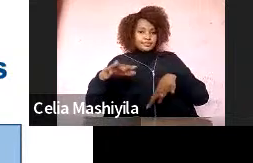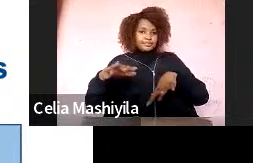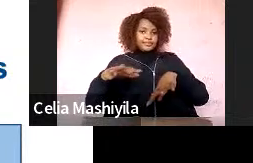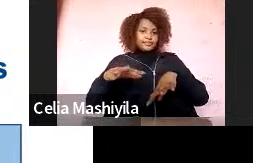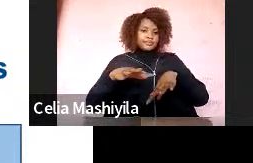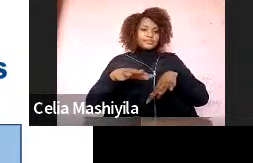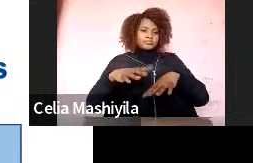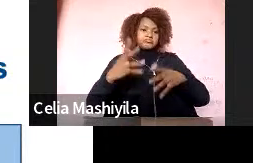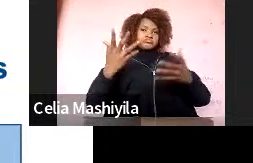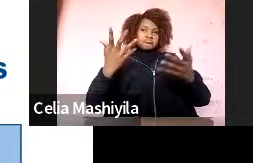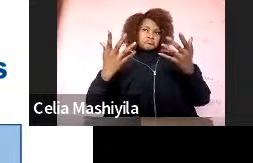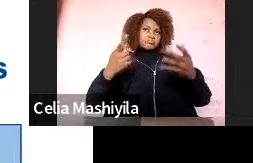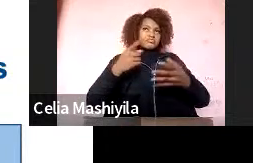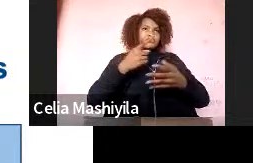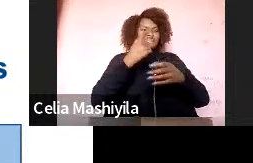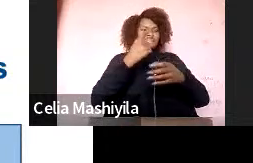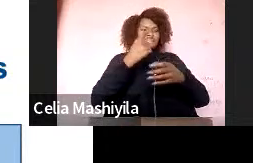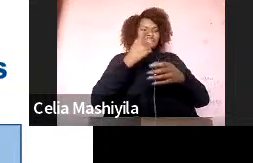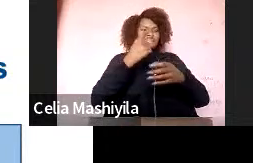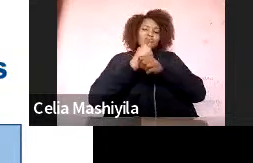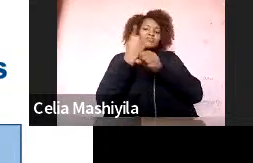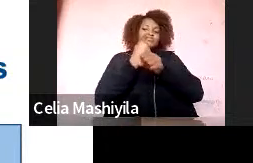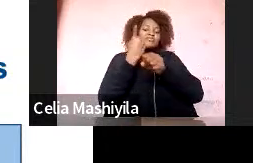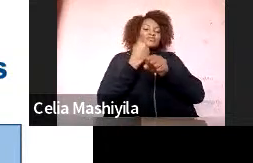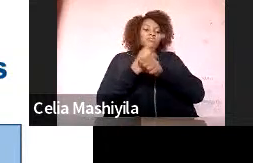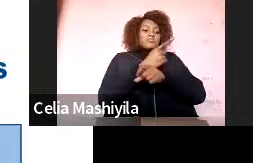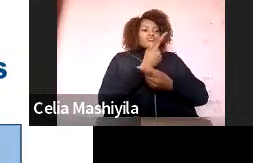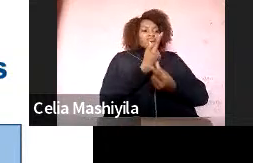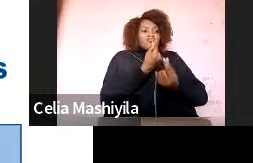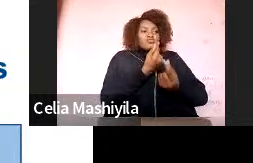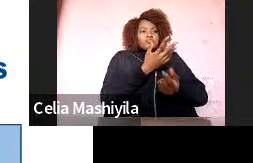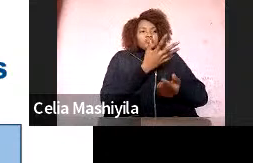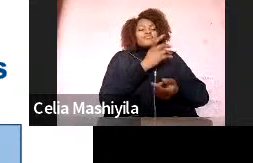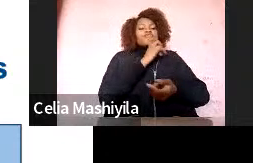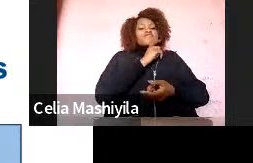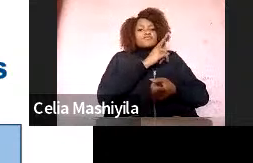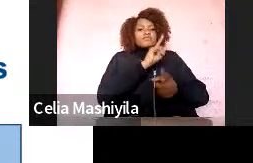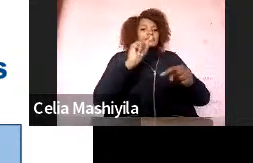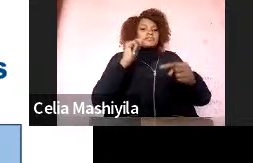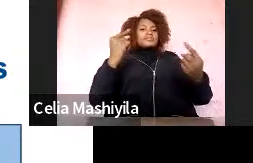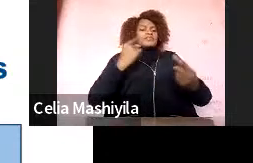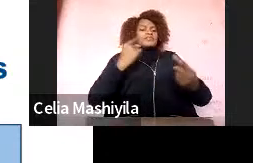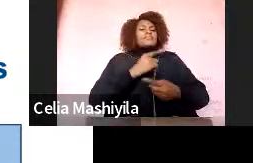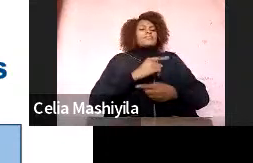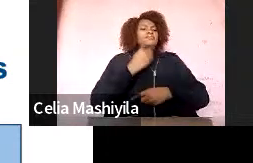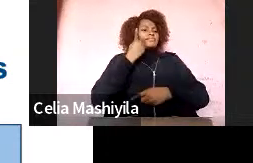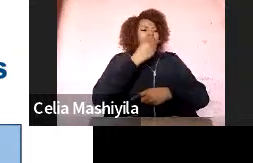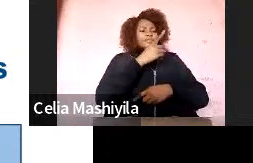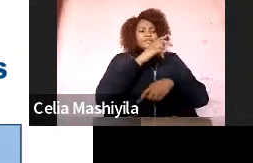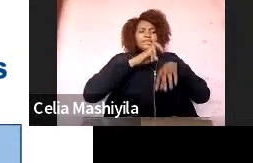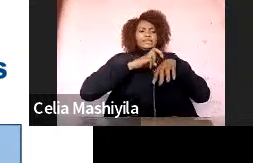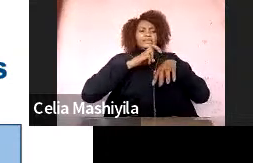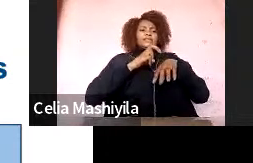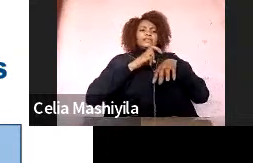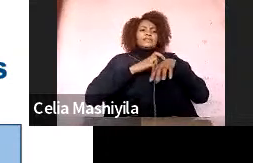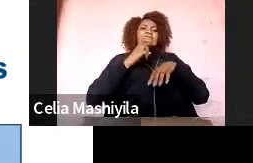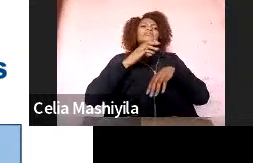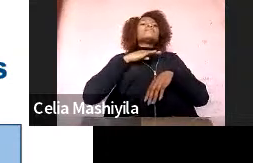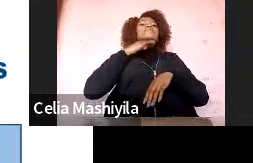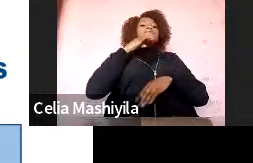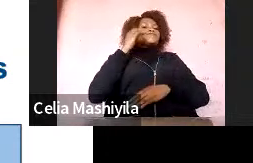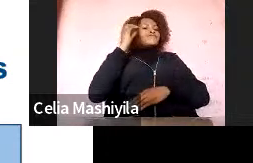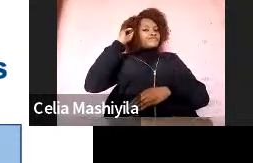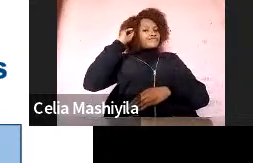work with these things on a regular basis. Therefore, you might find that really you need enough information